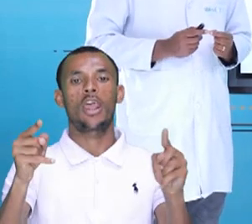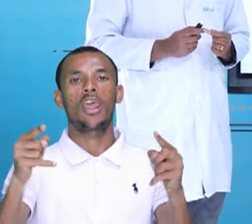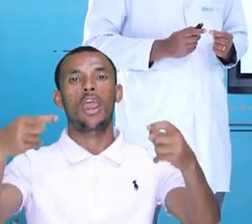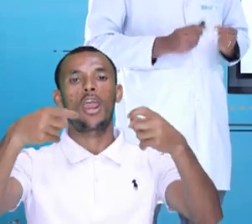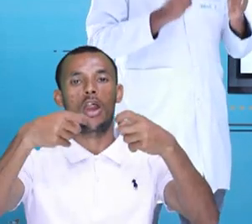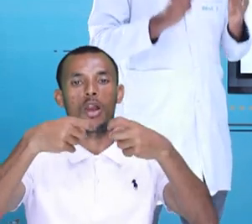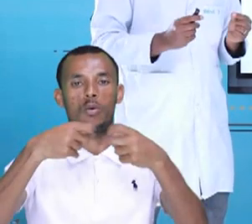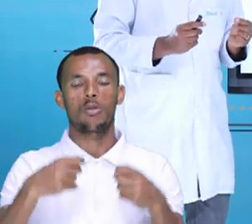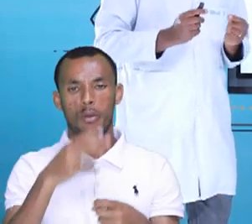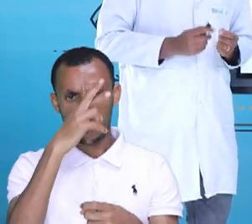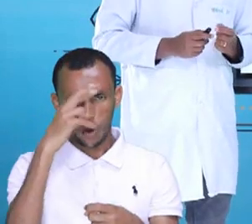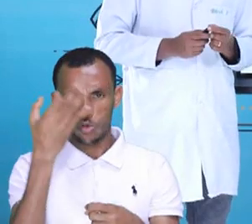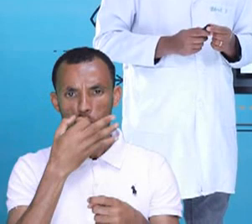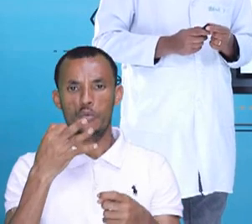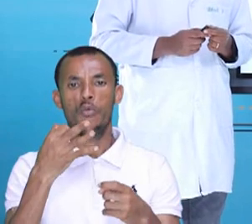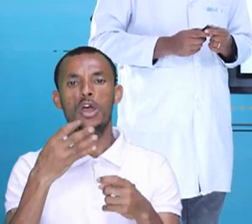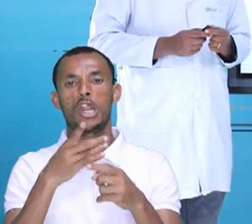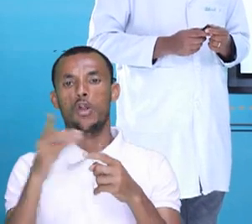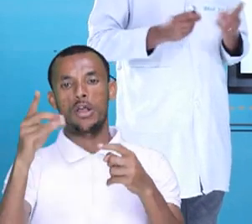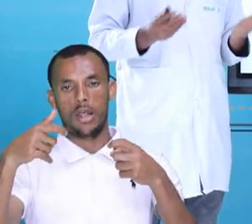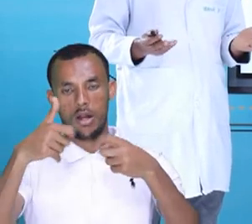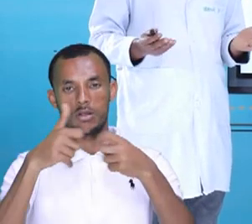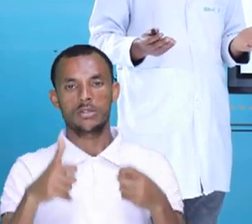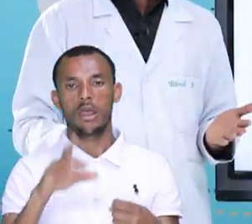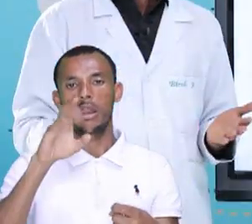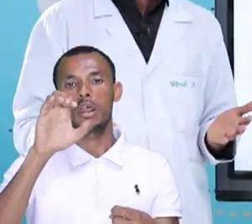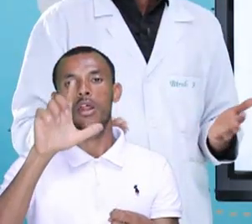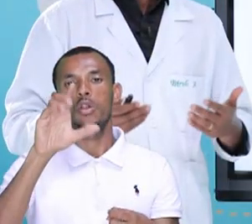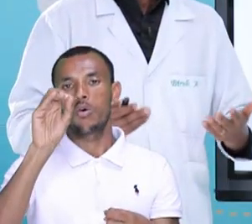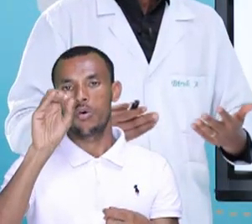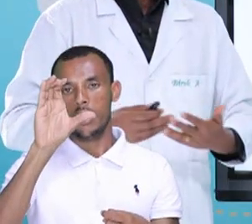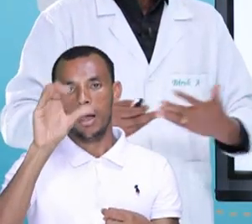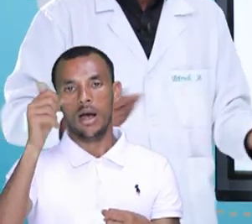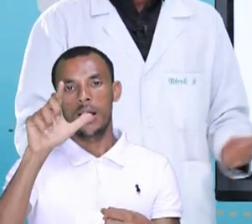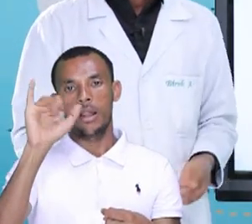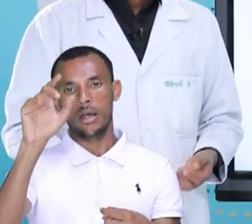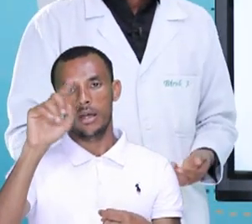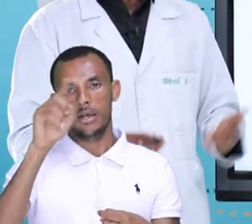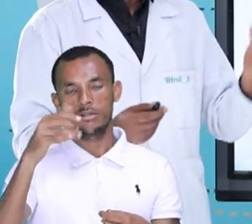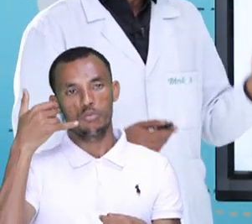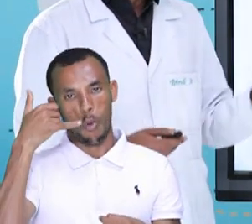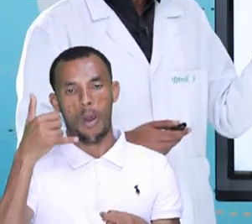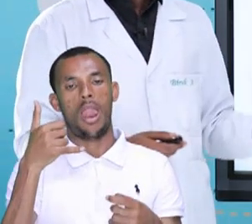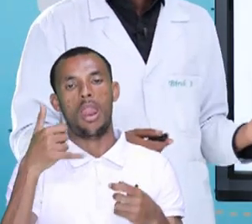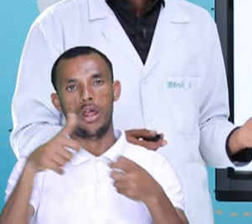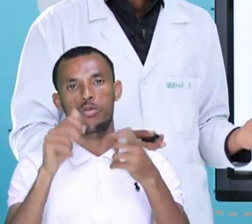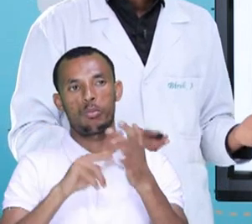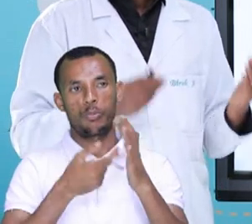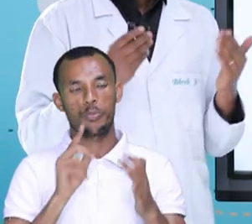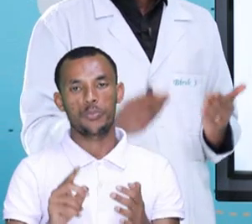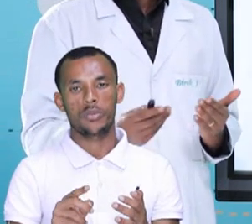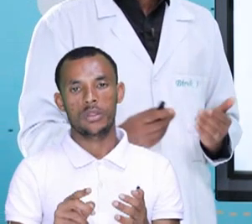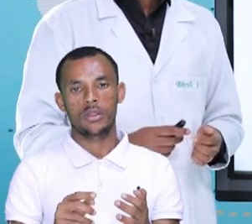electrons. Because of delocalized electrons. You know delocalized, you know free, which is mobile. Therefore, metals conduct